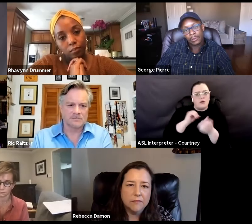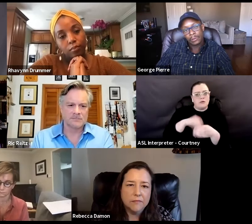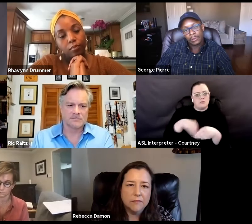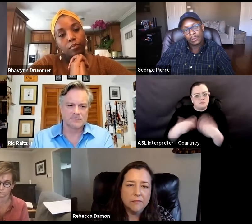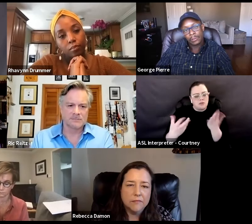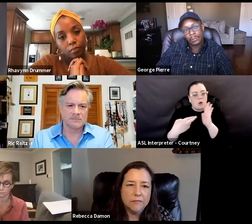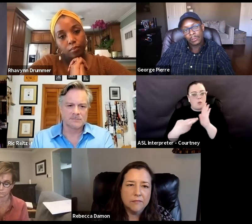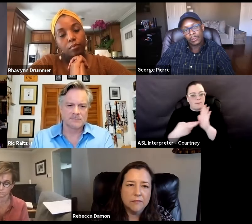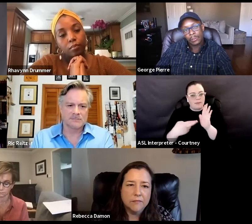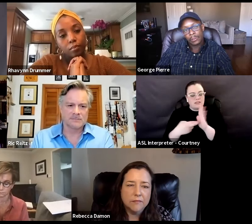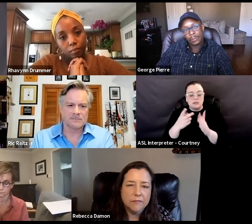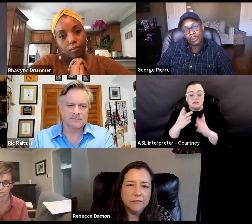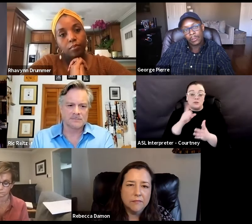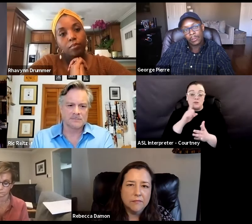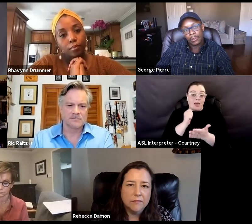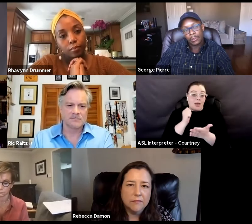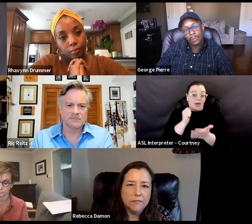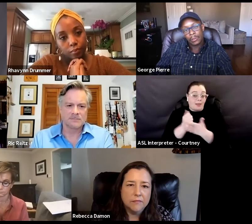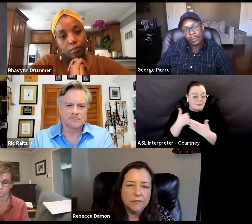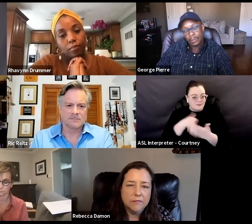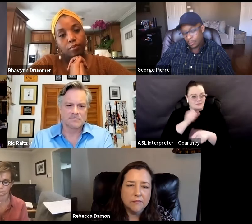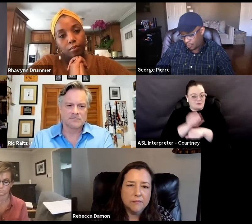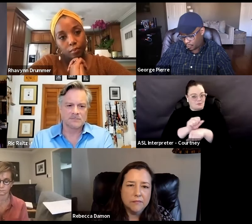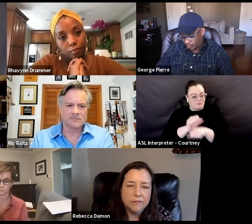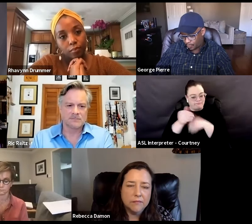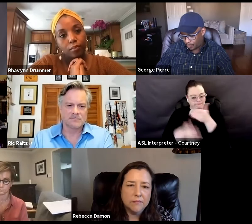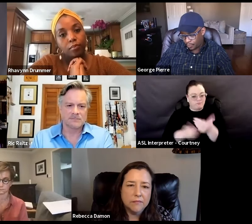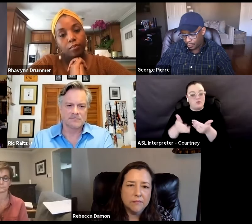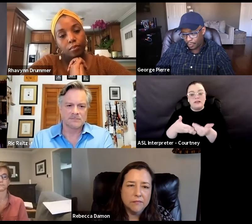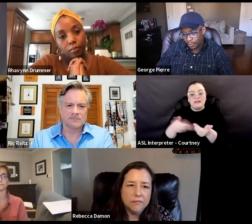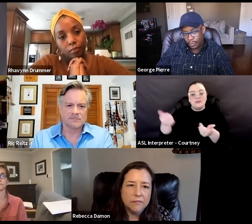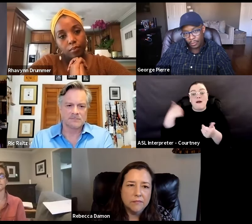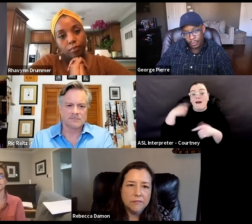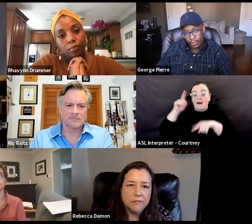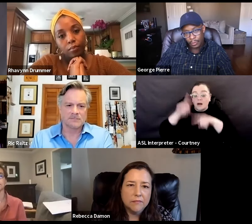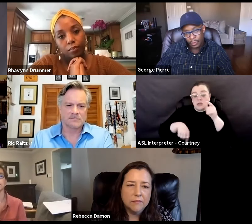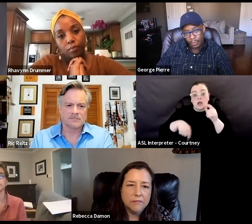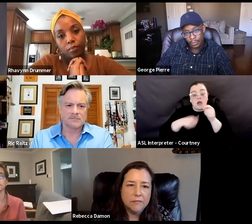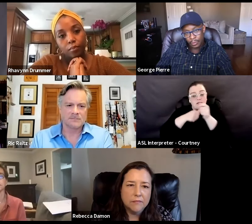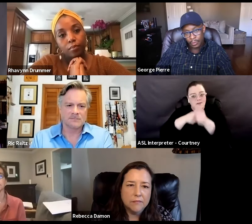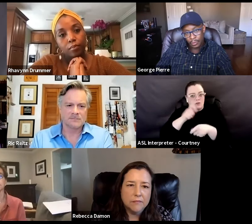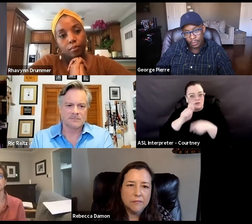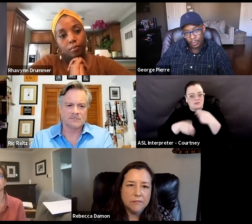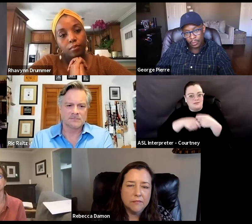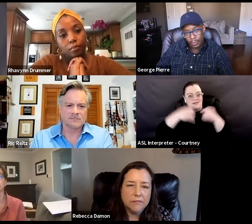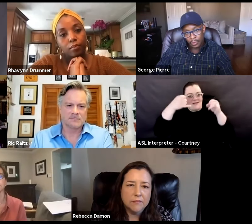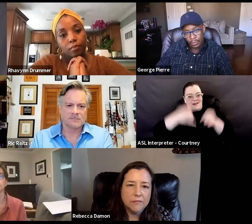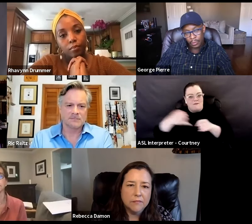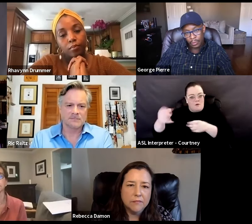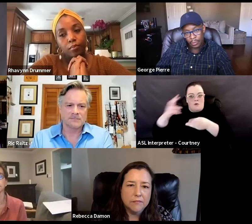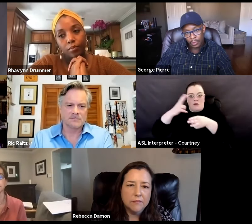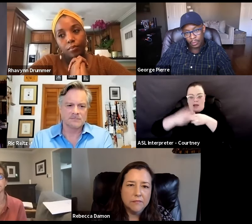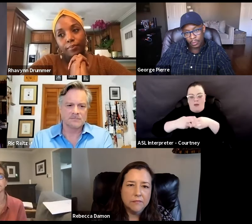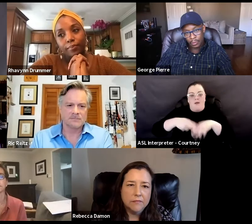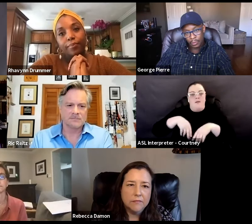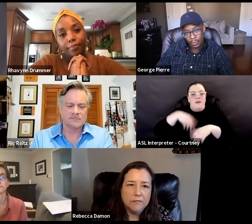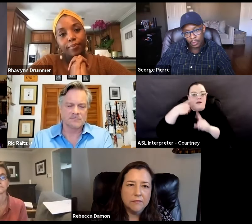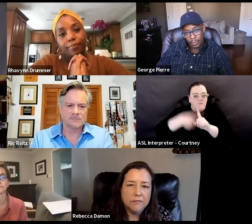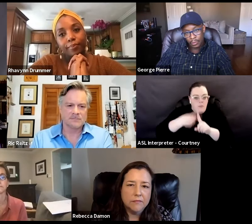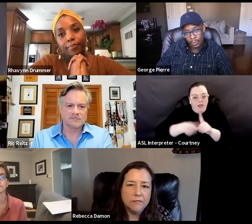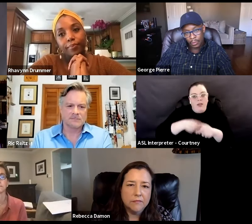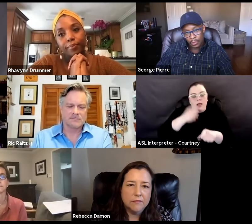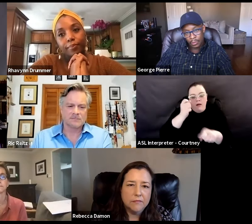It does make our job easier. I cannot keep up with the individual name of an actor month after month, year after year.